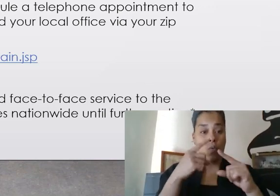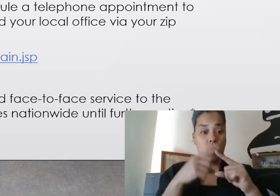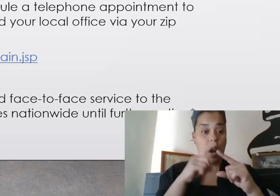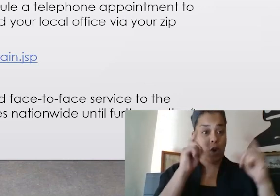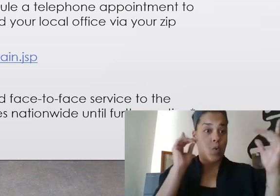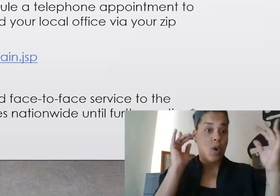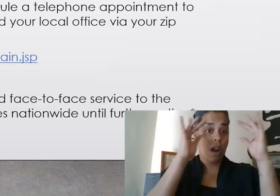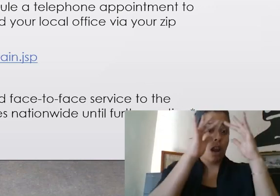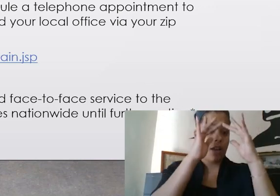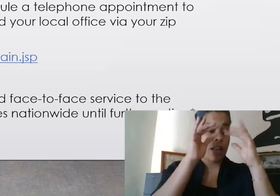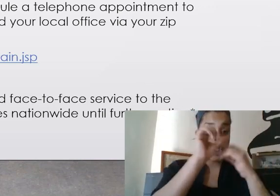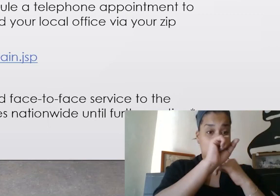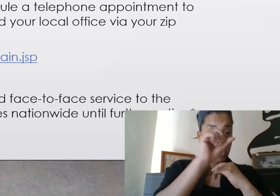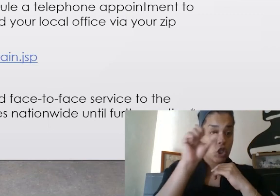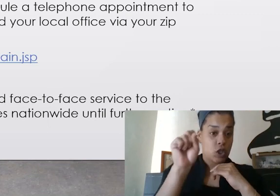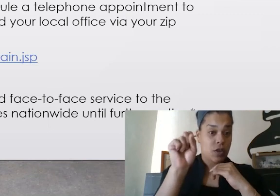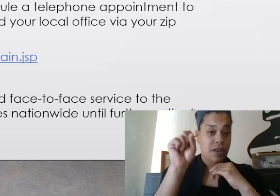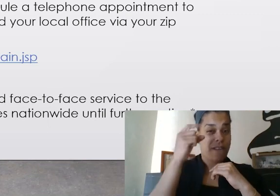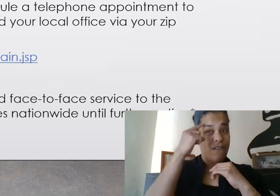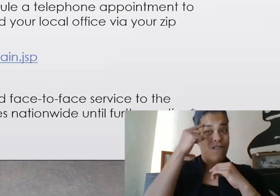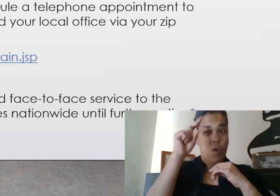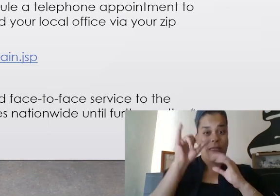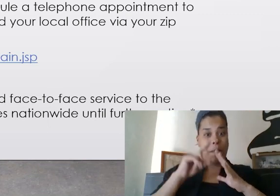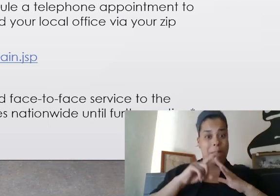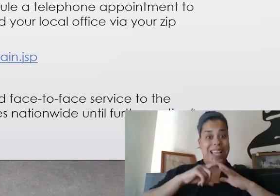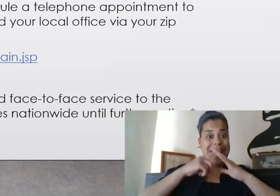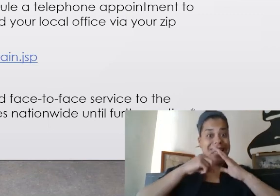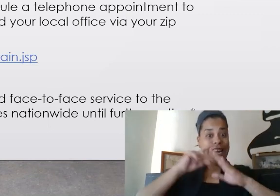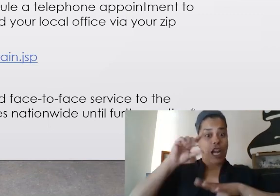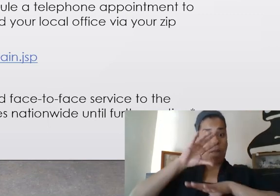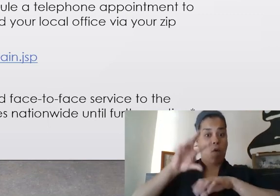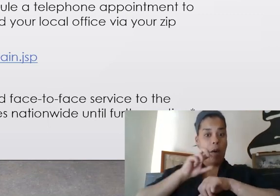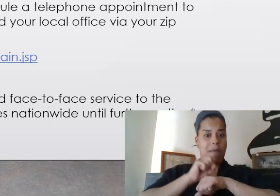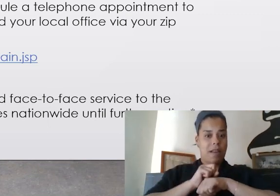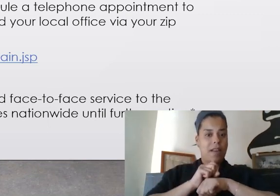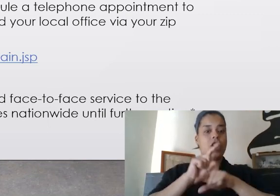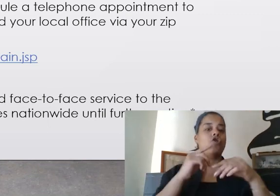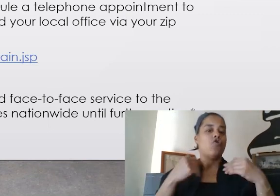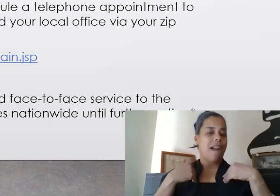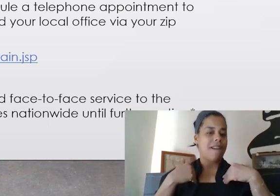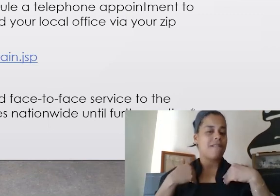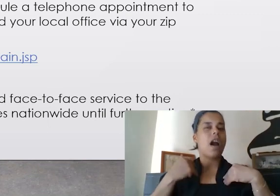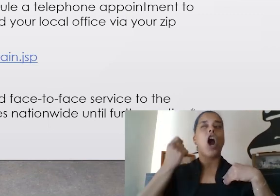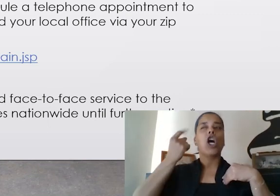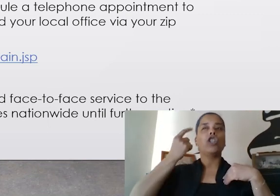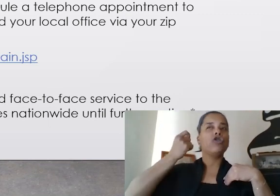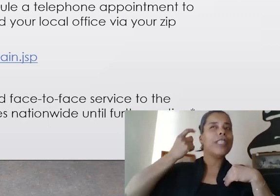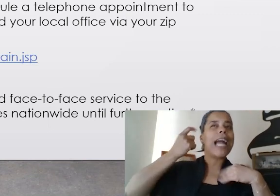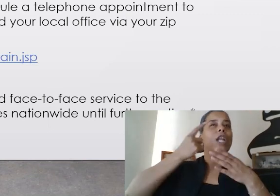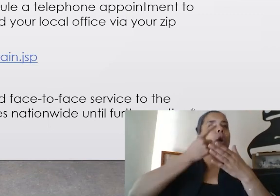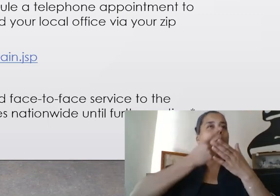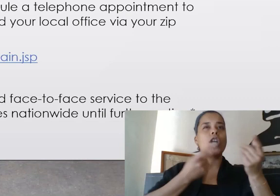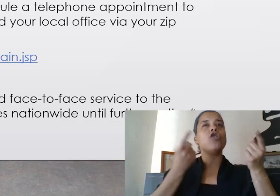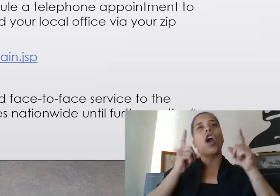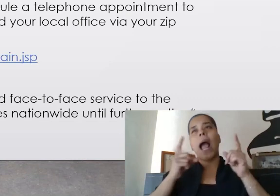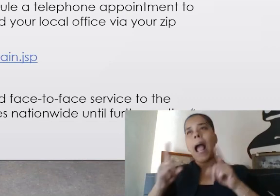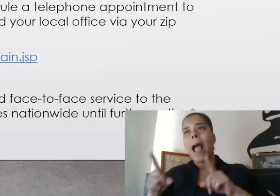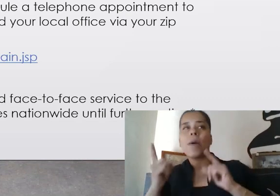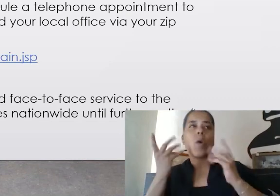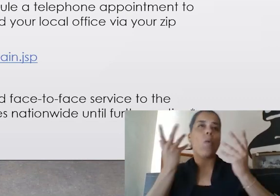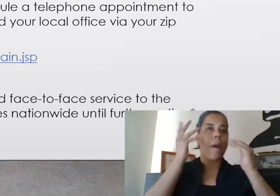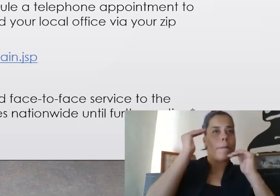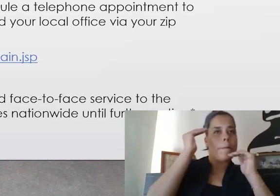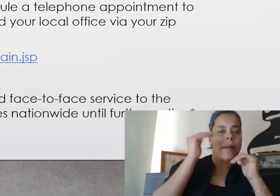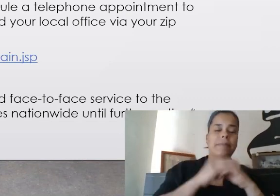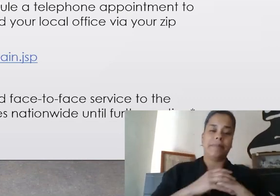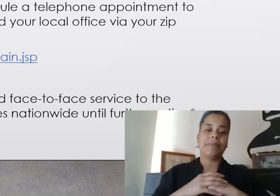contact Social Security for that initial appointment, you have some, understanding of what's going on. To